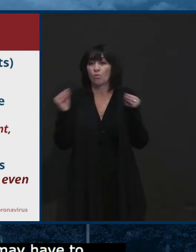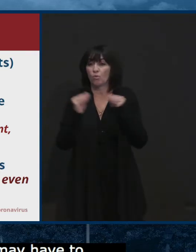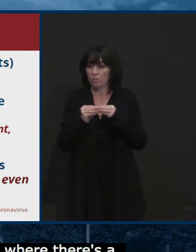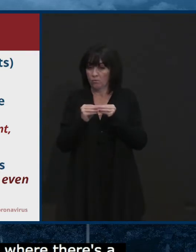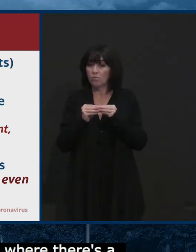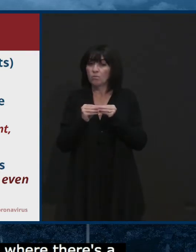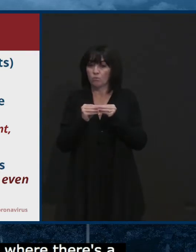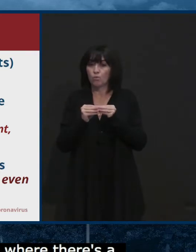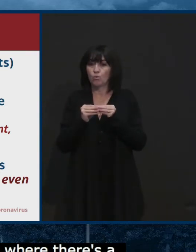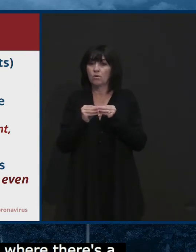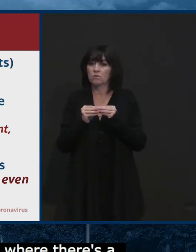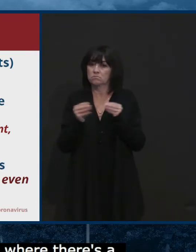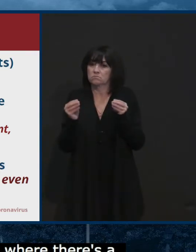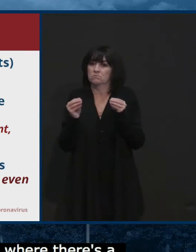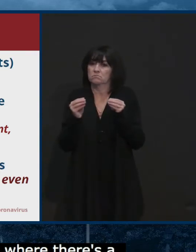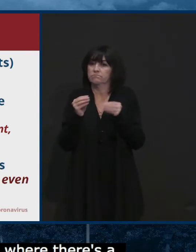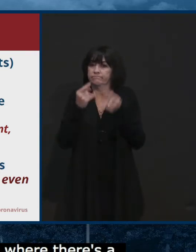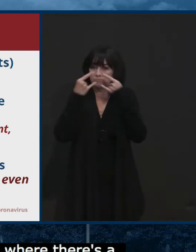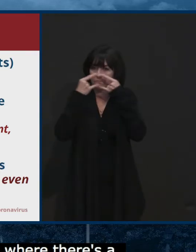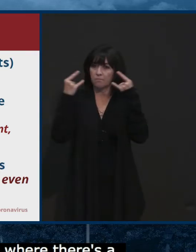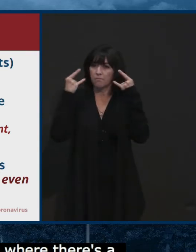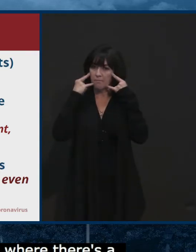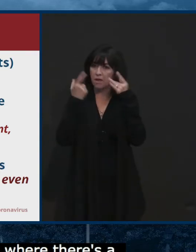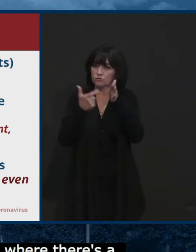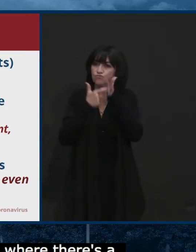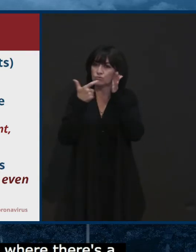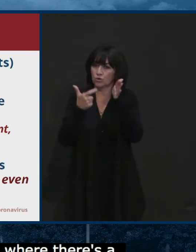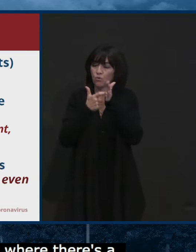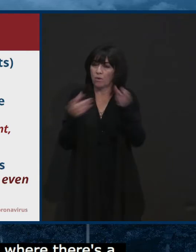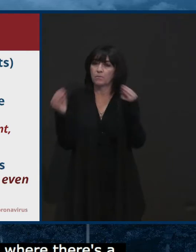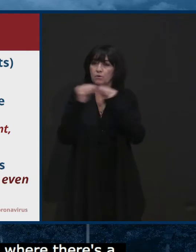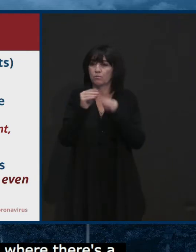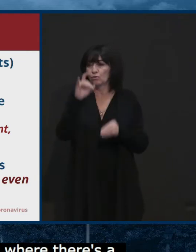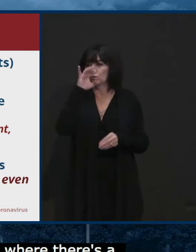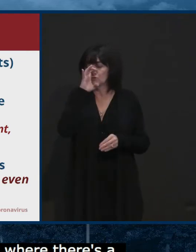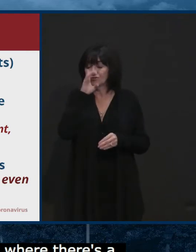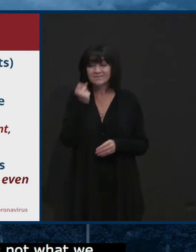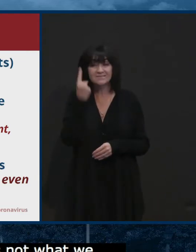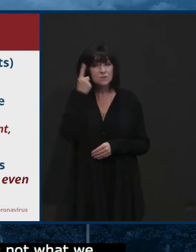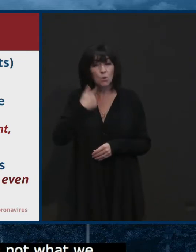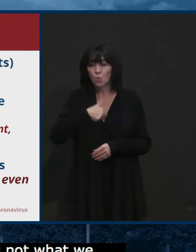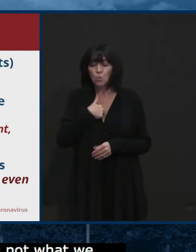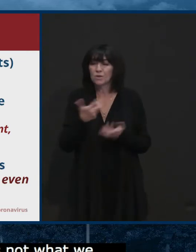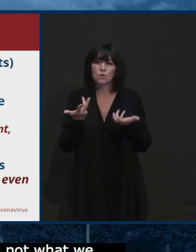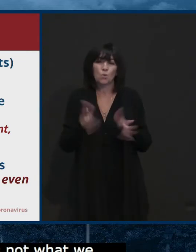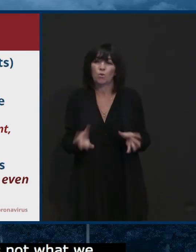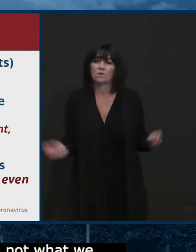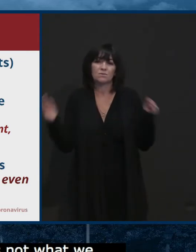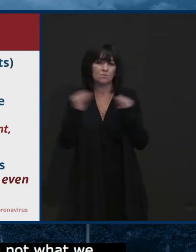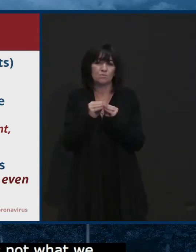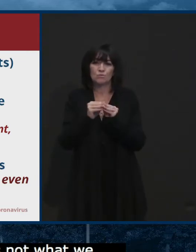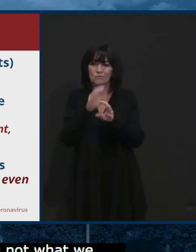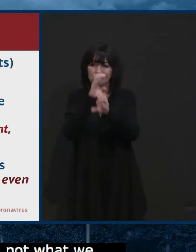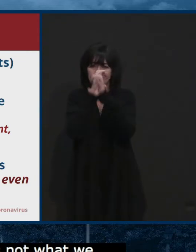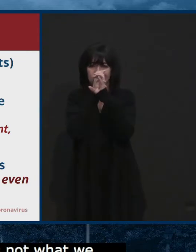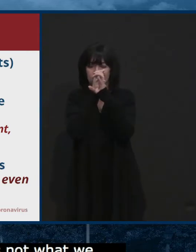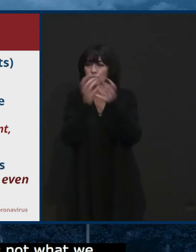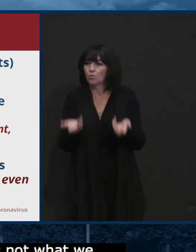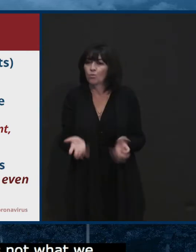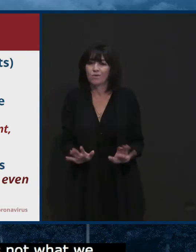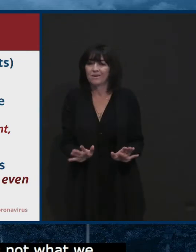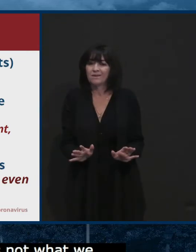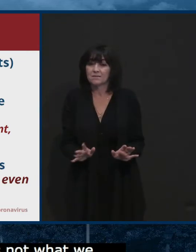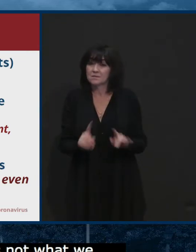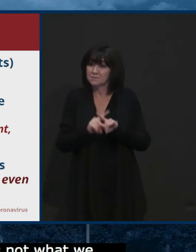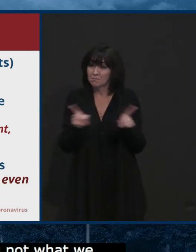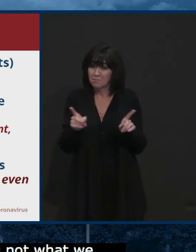you this now because this is not what we want to do. We don't want to be in a position where we